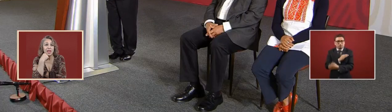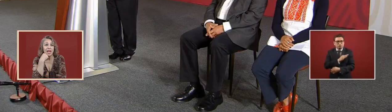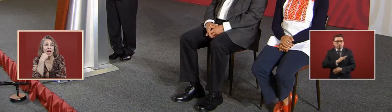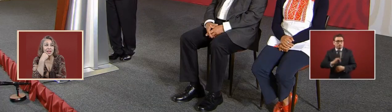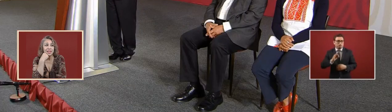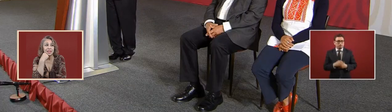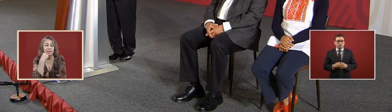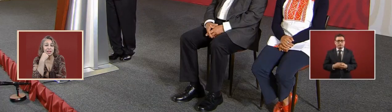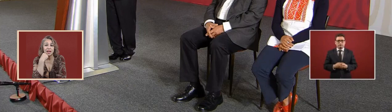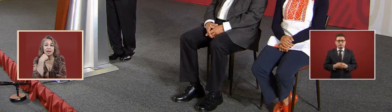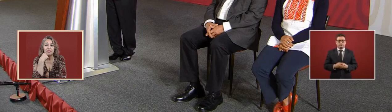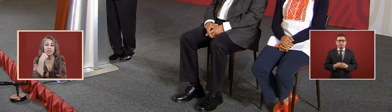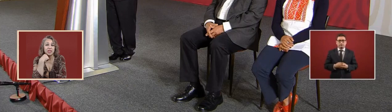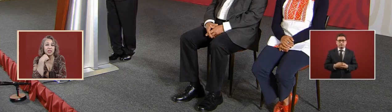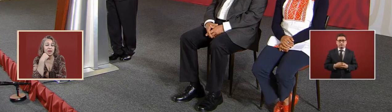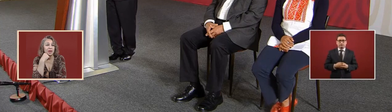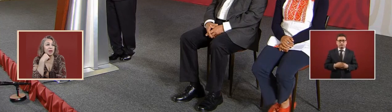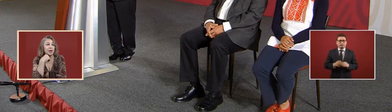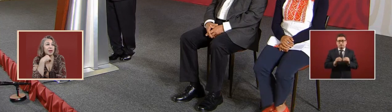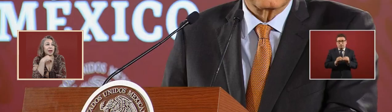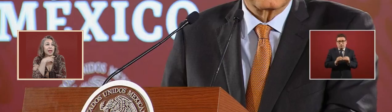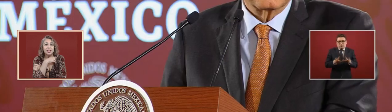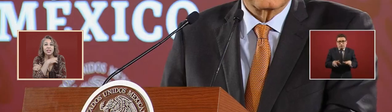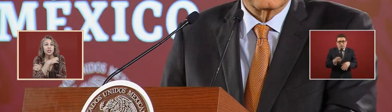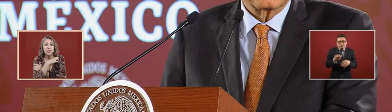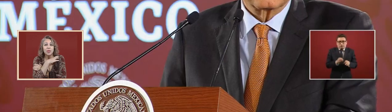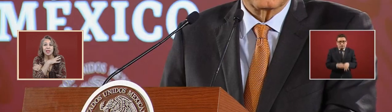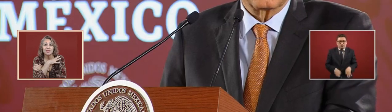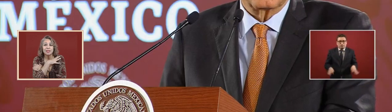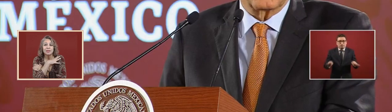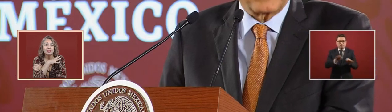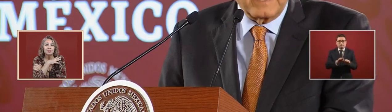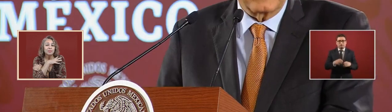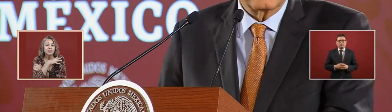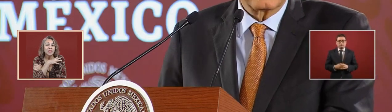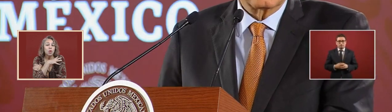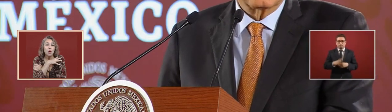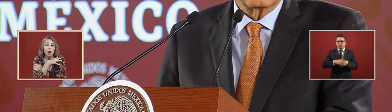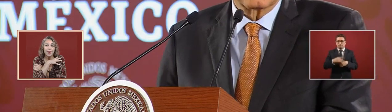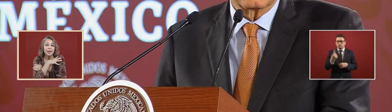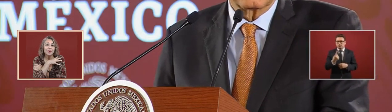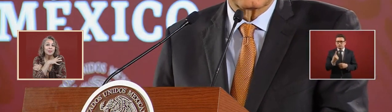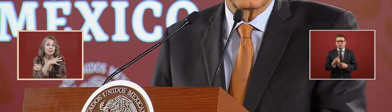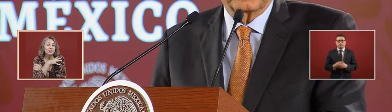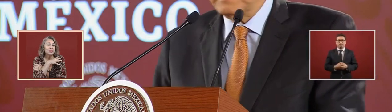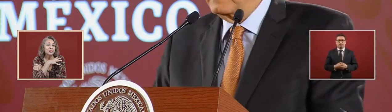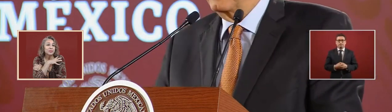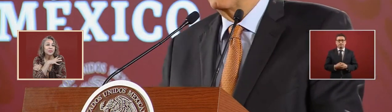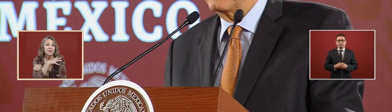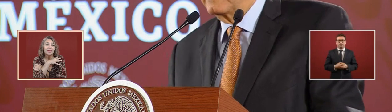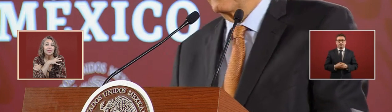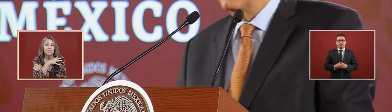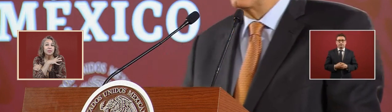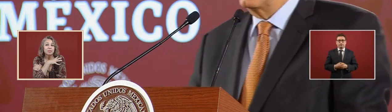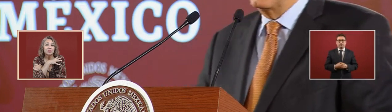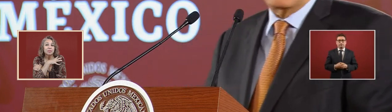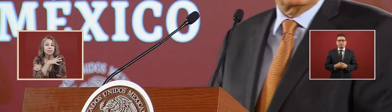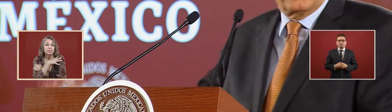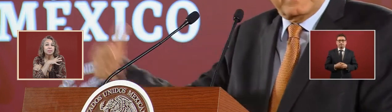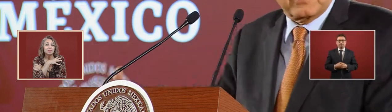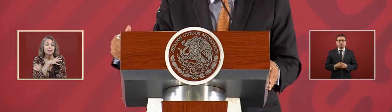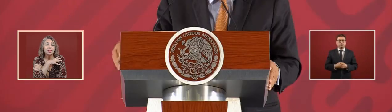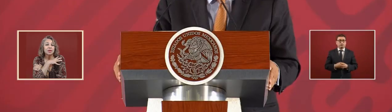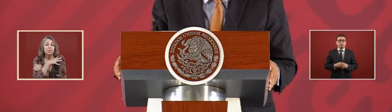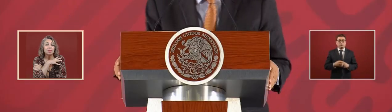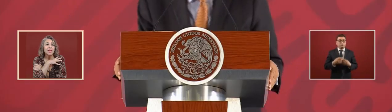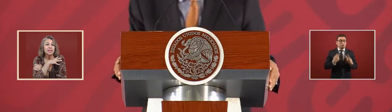for the access and the coverage. Son las dos cosas. It's the two things. ¿Por qué? Why? Porque el que